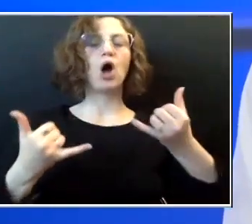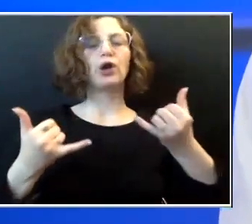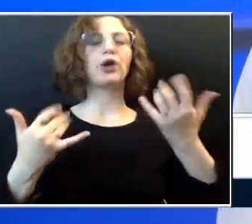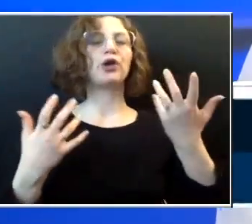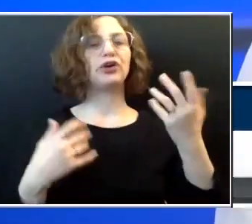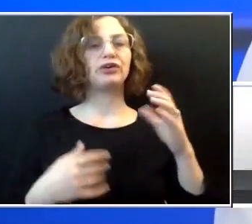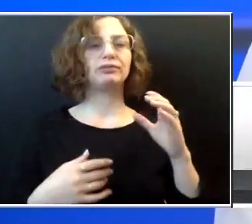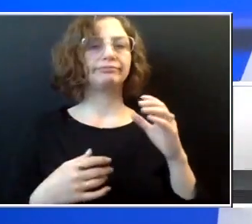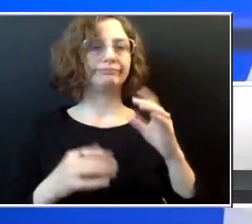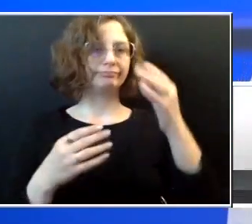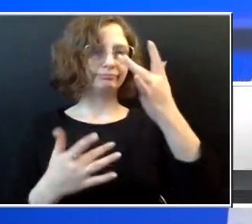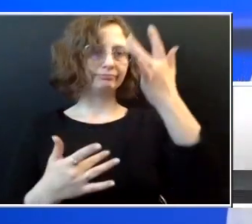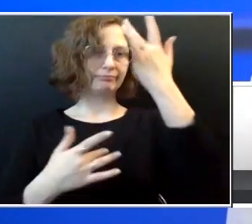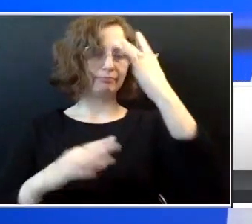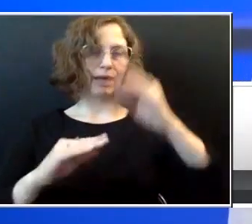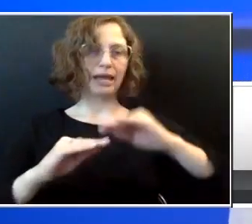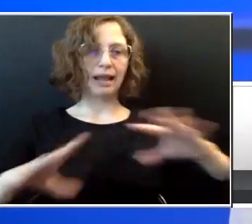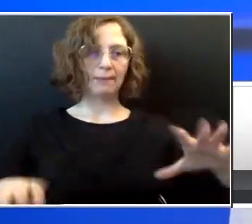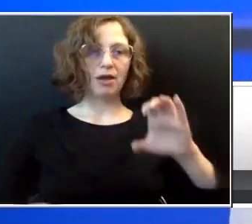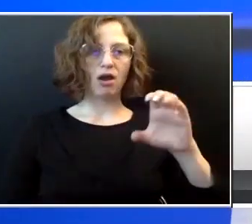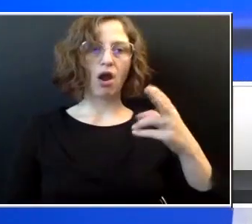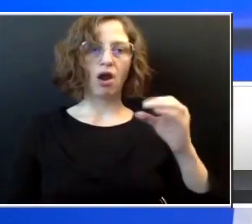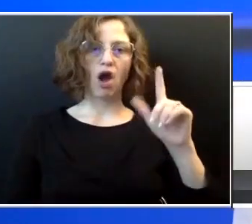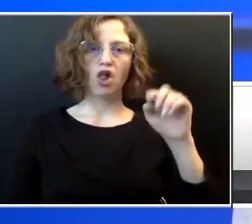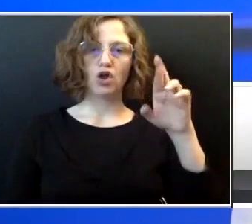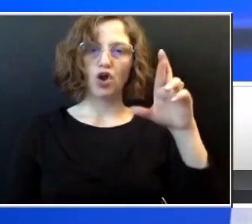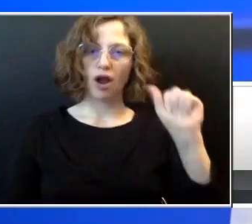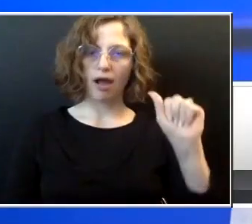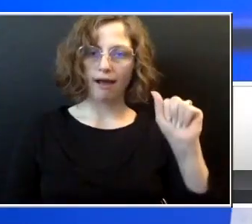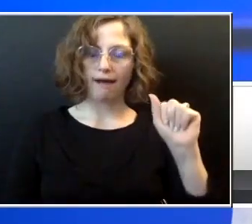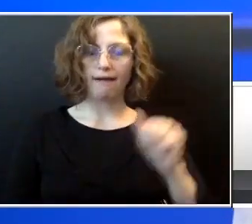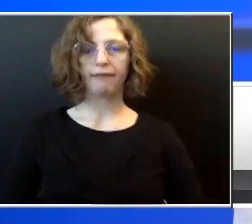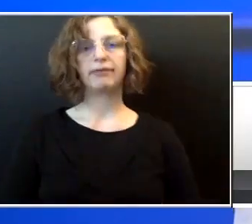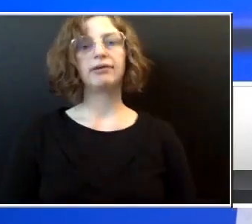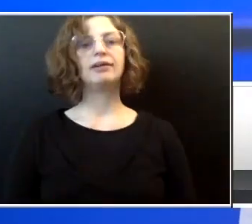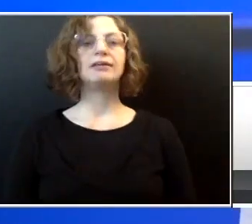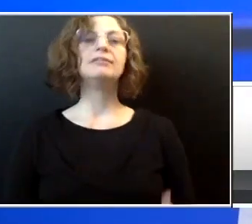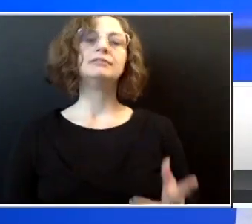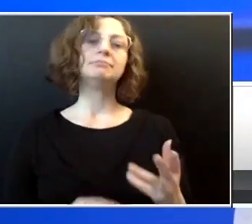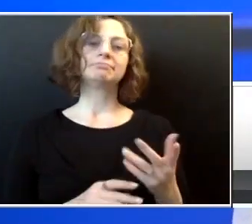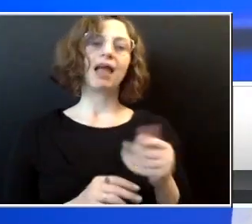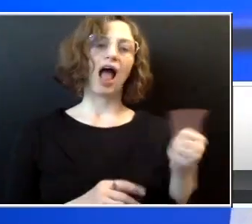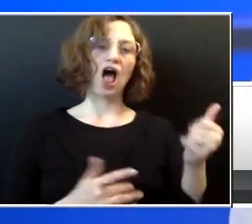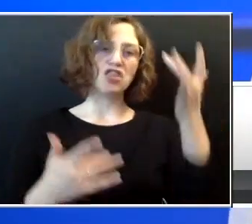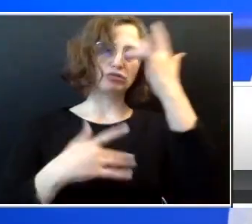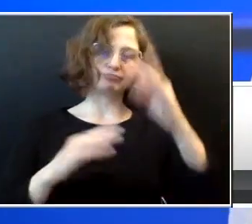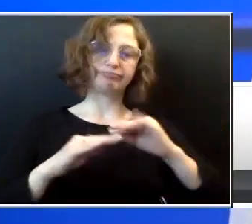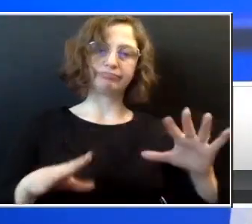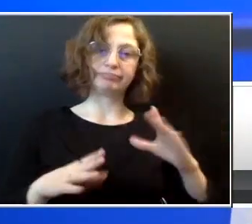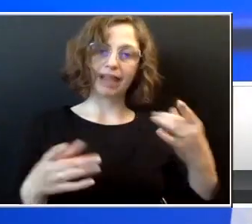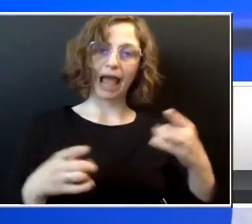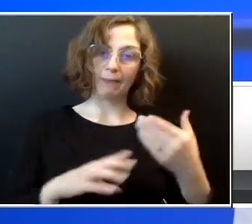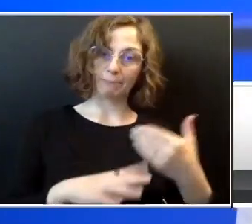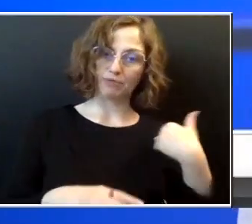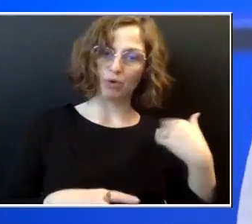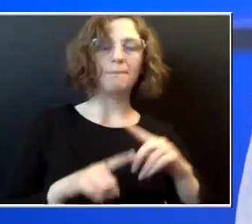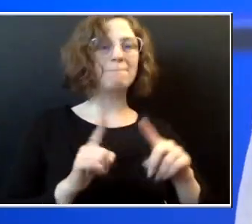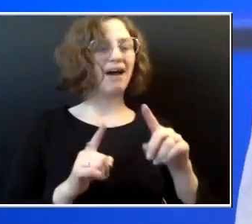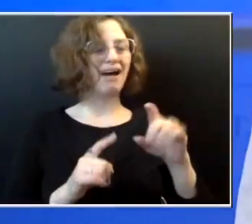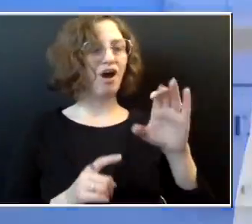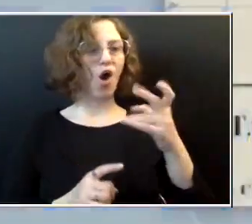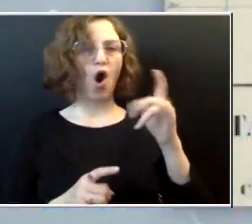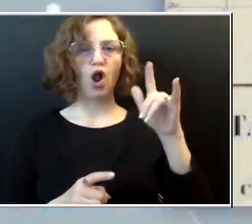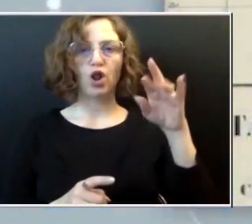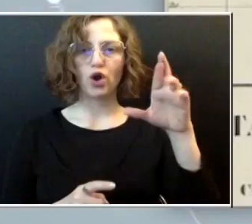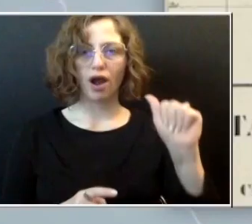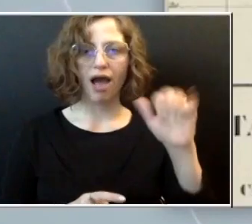modern pandemic. There were pandemics before, but this was fast. It traveled along trade routes that had been established by new kinds of